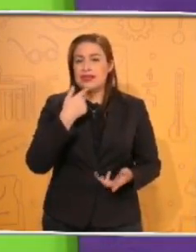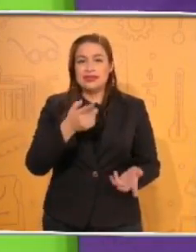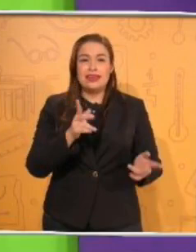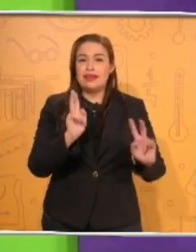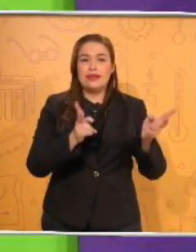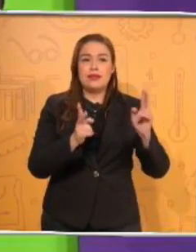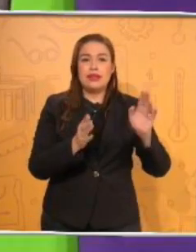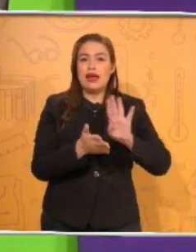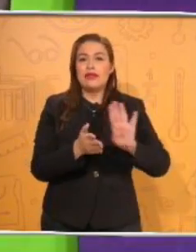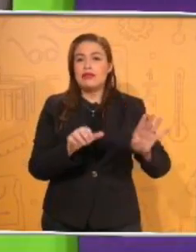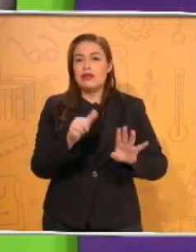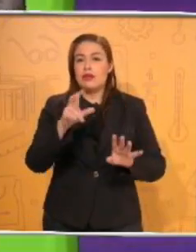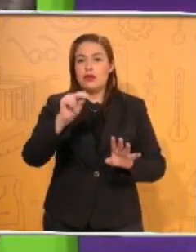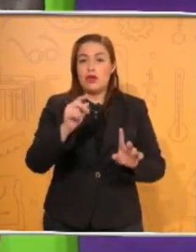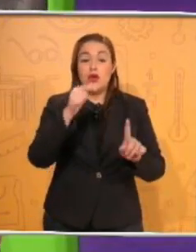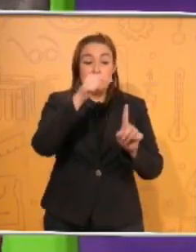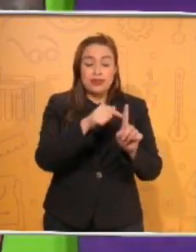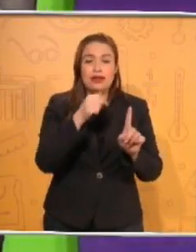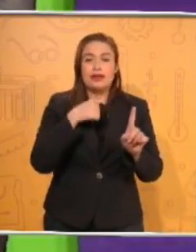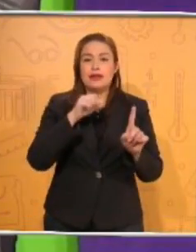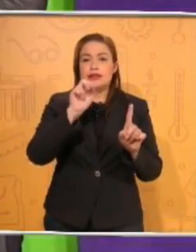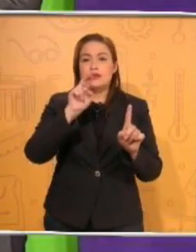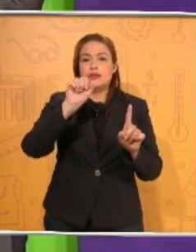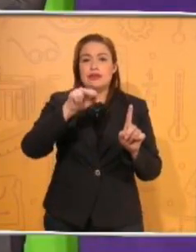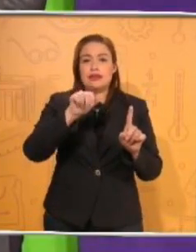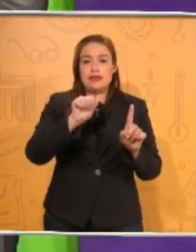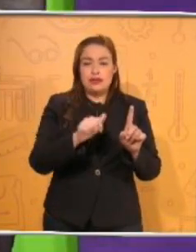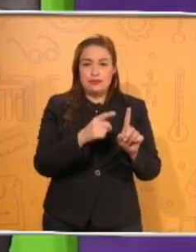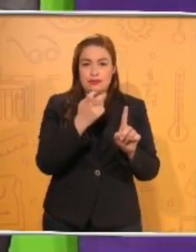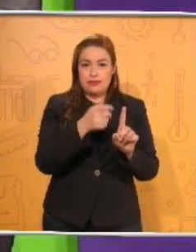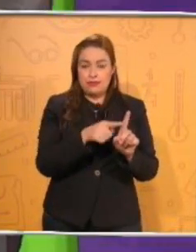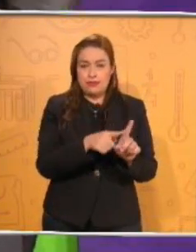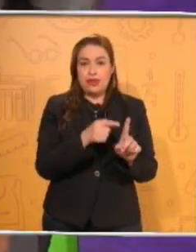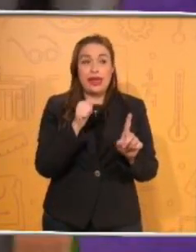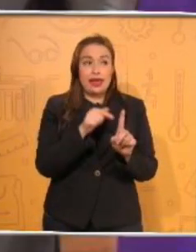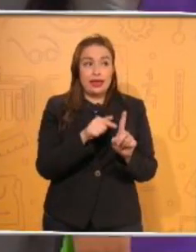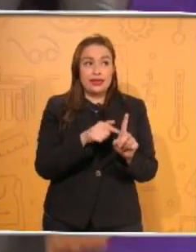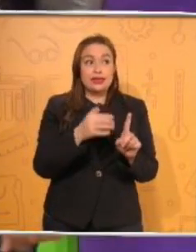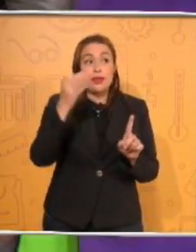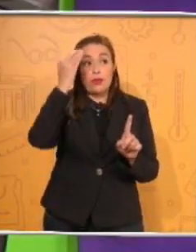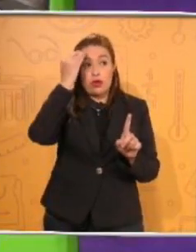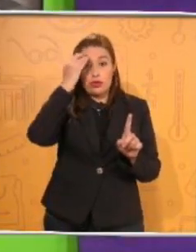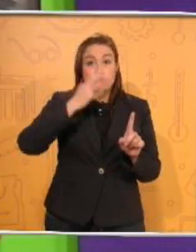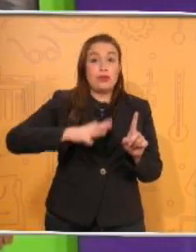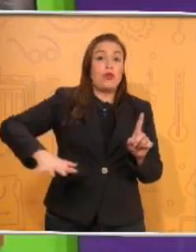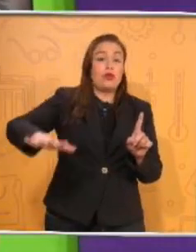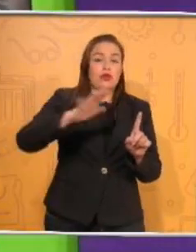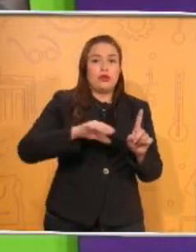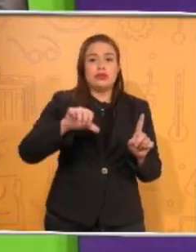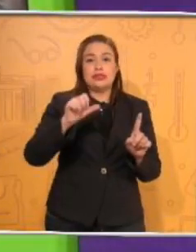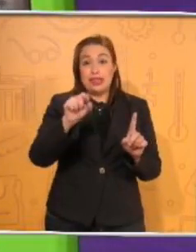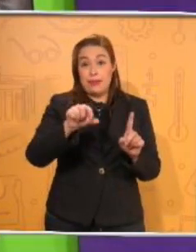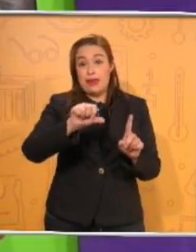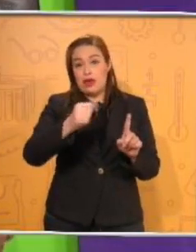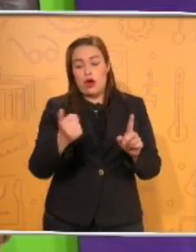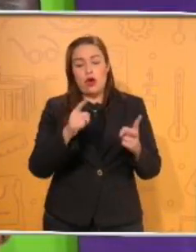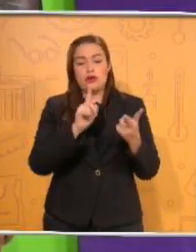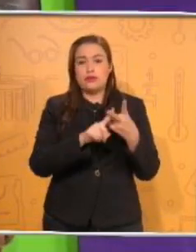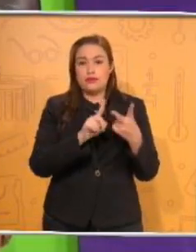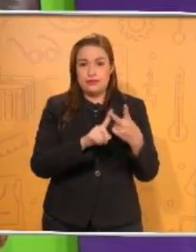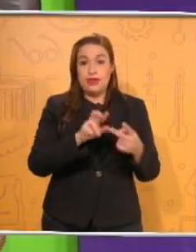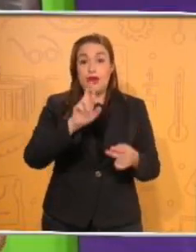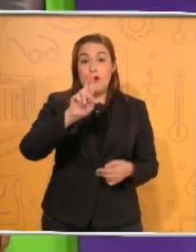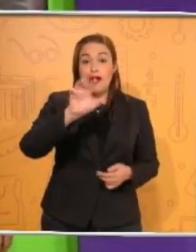okay? Then we have a very famous anime, Ranma. Ranma was